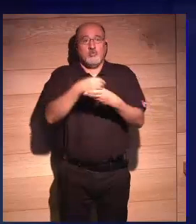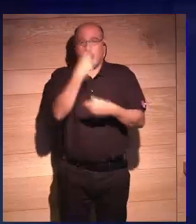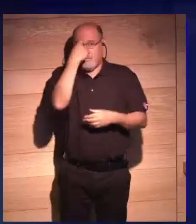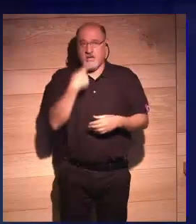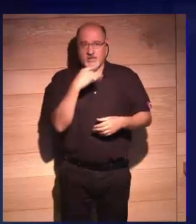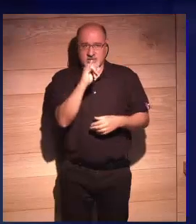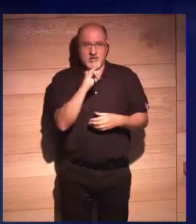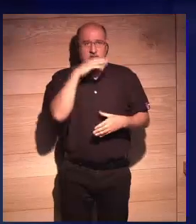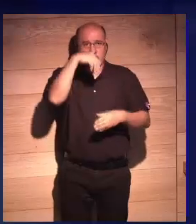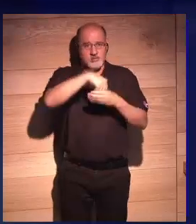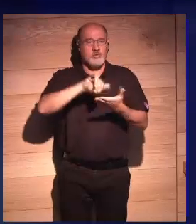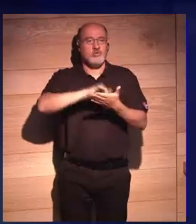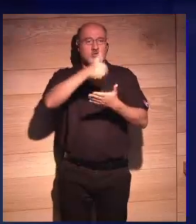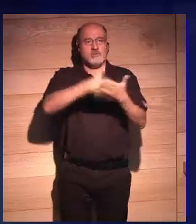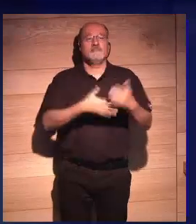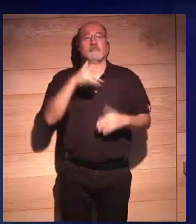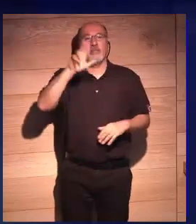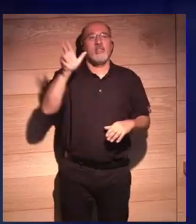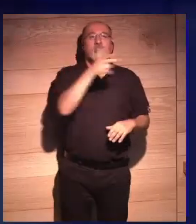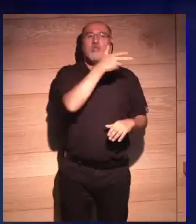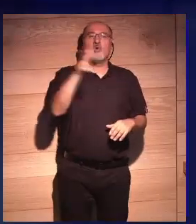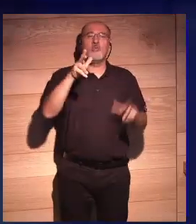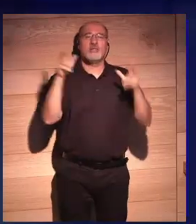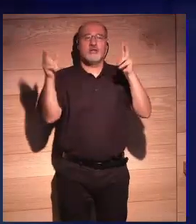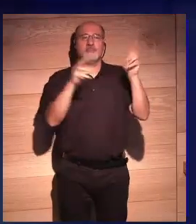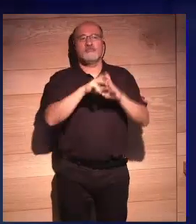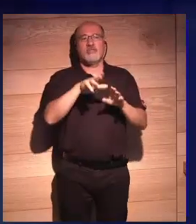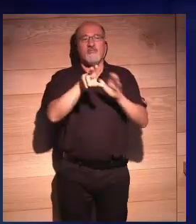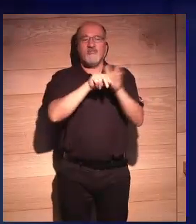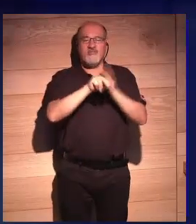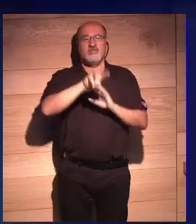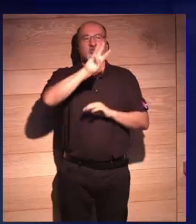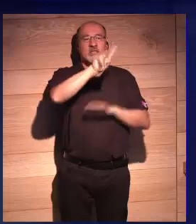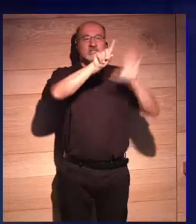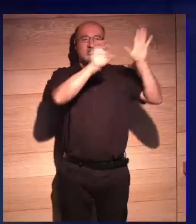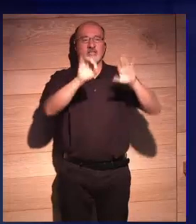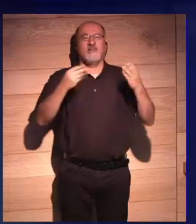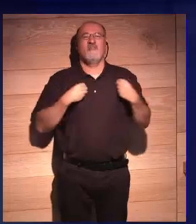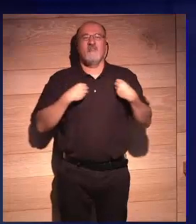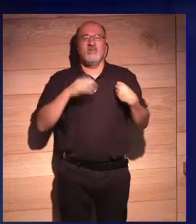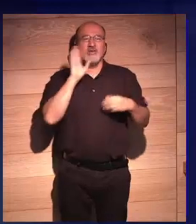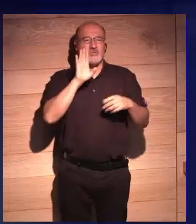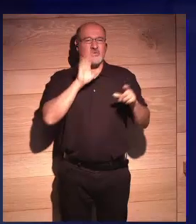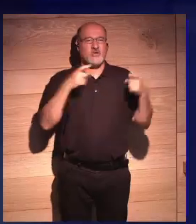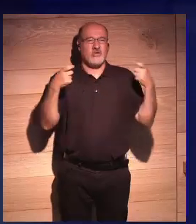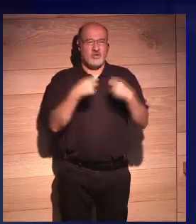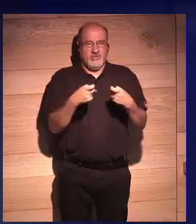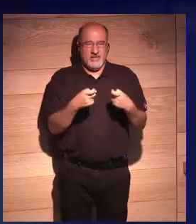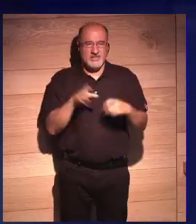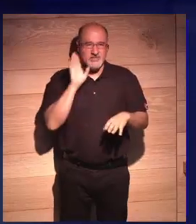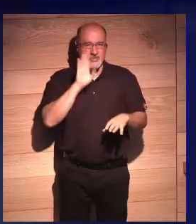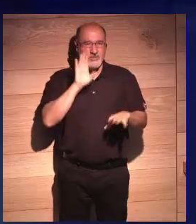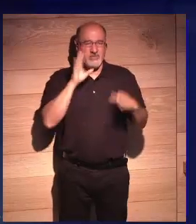news. This was your question at the beginning. So a documentary, a 360 documentary, you can see in El País,